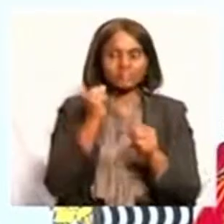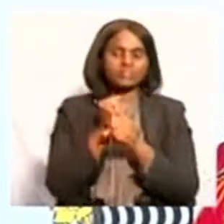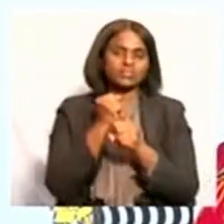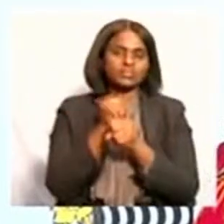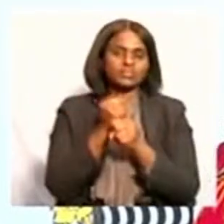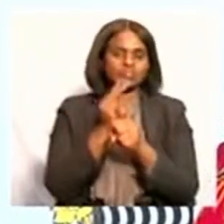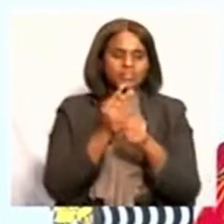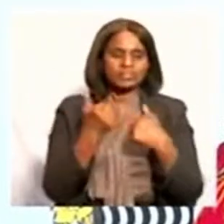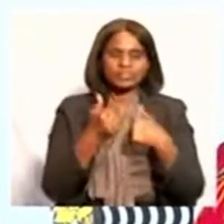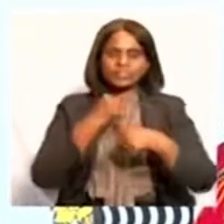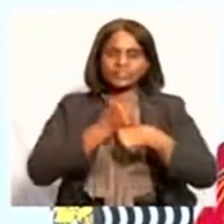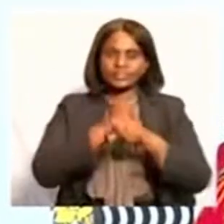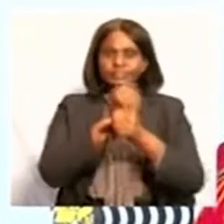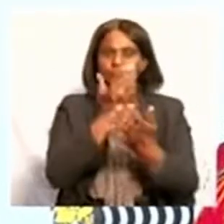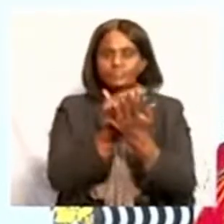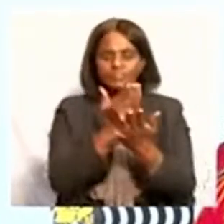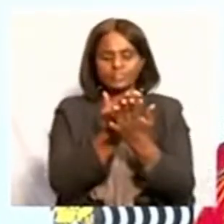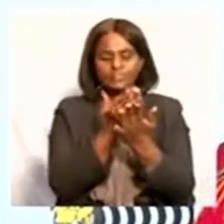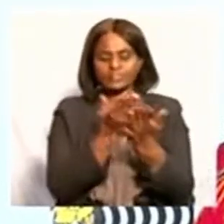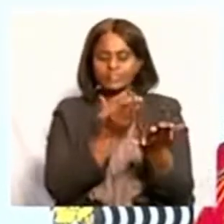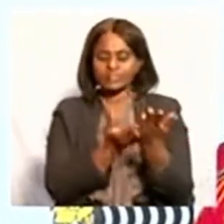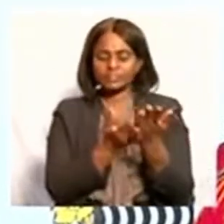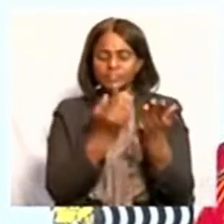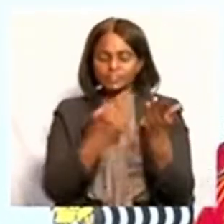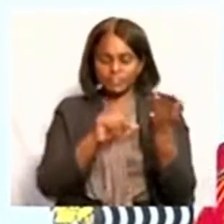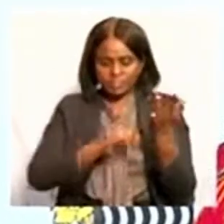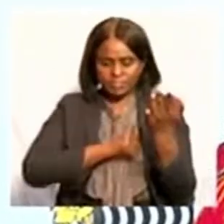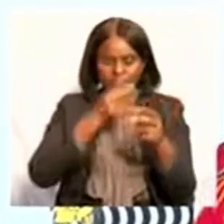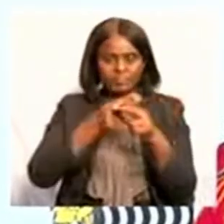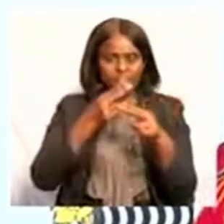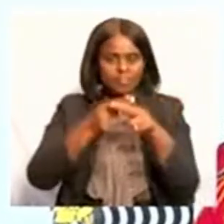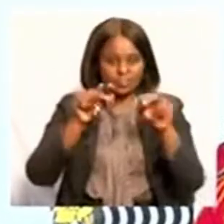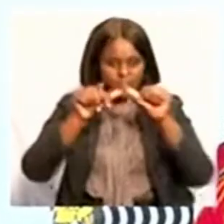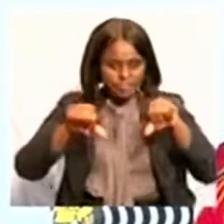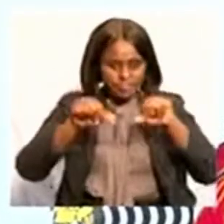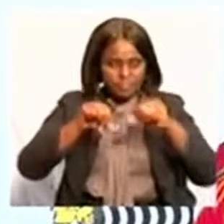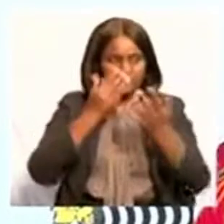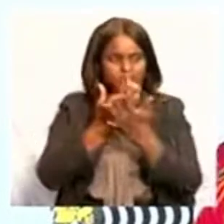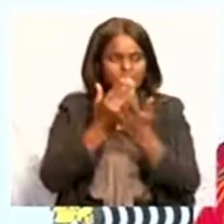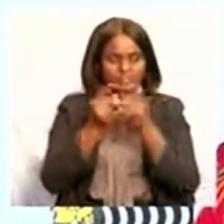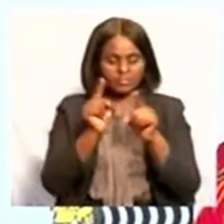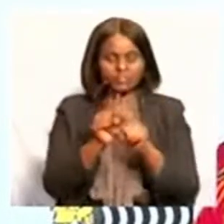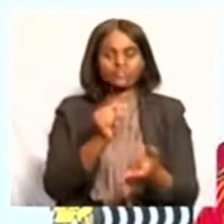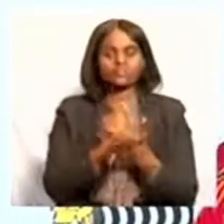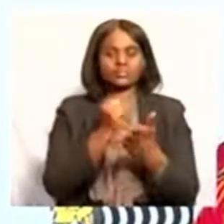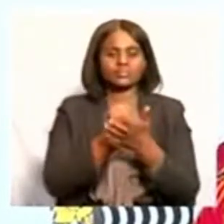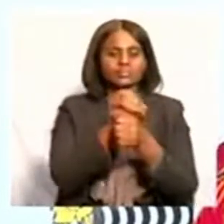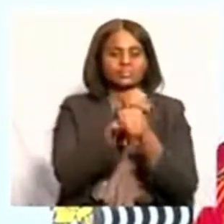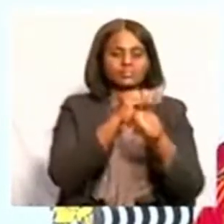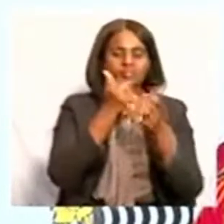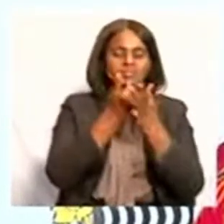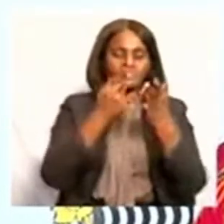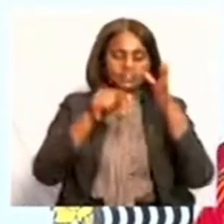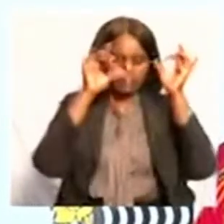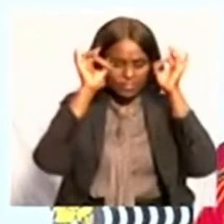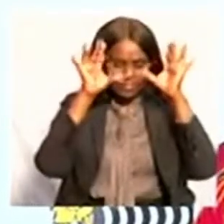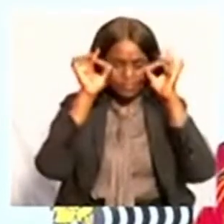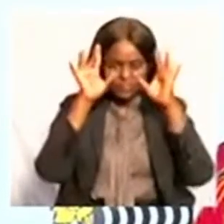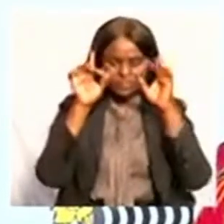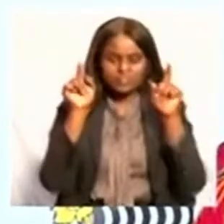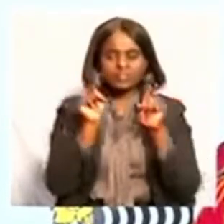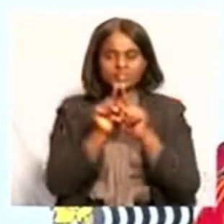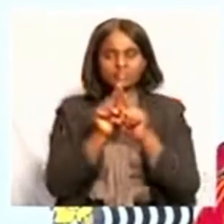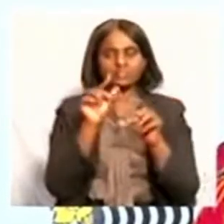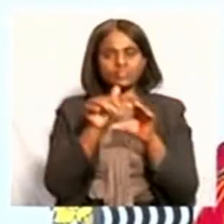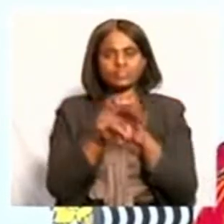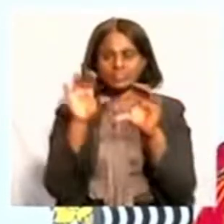we make recommendations, what we call audit recommendations, to mitigate those risks. And